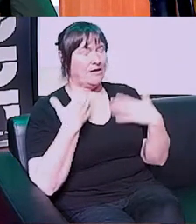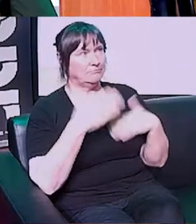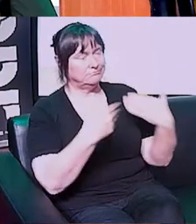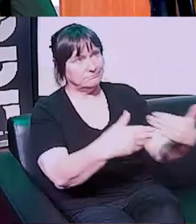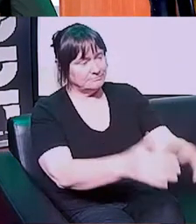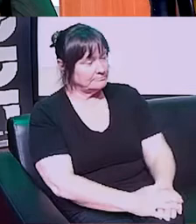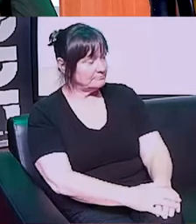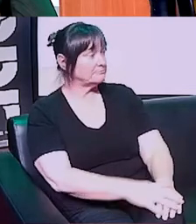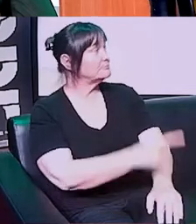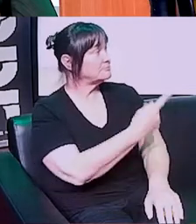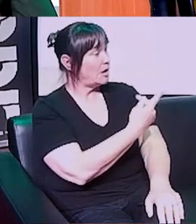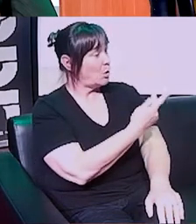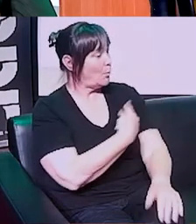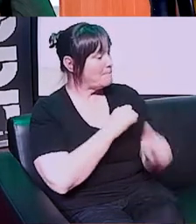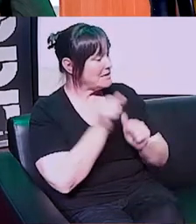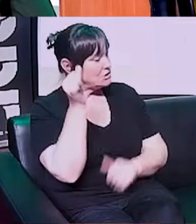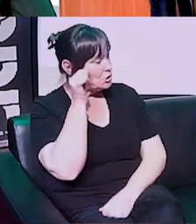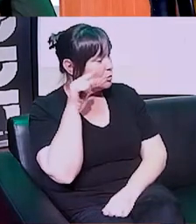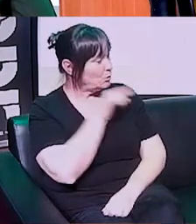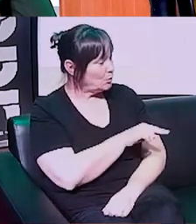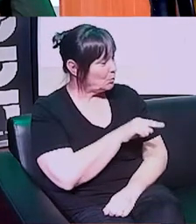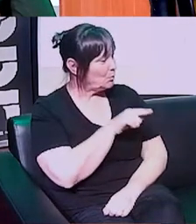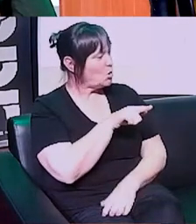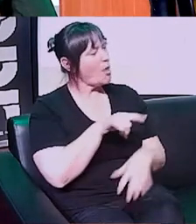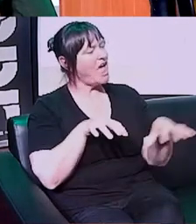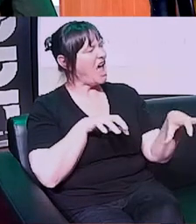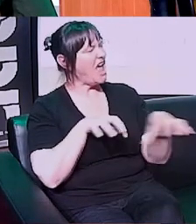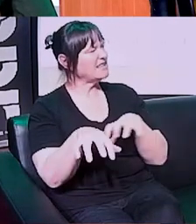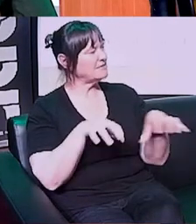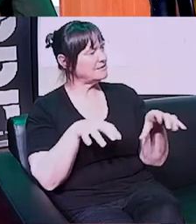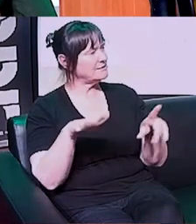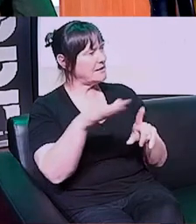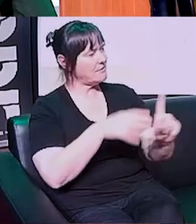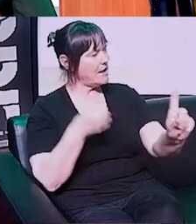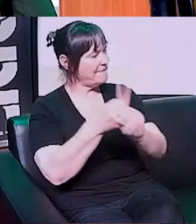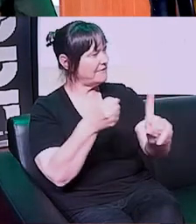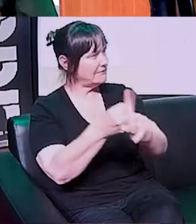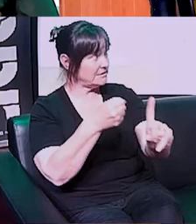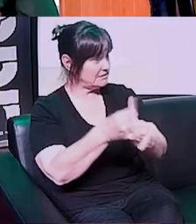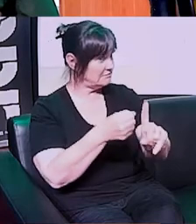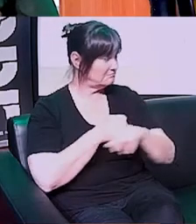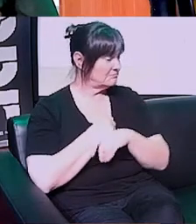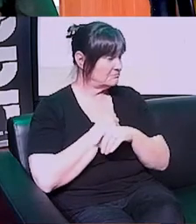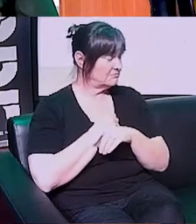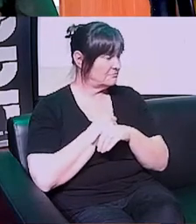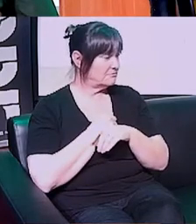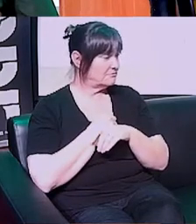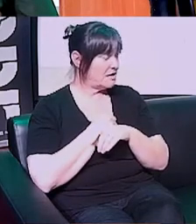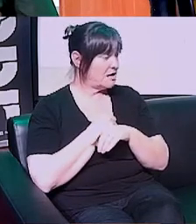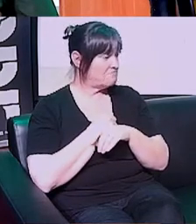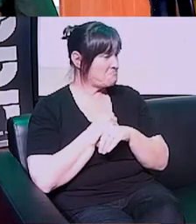We perhaps best know you as being in the activist space. Yes. And whilst it's not